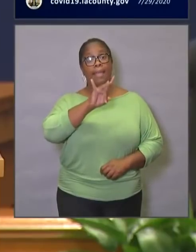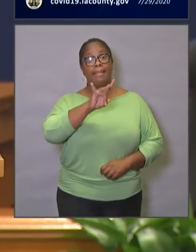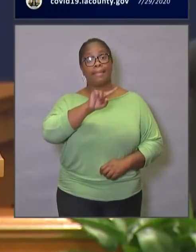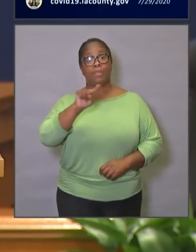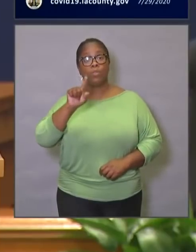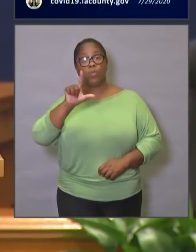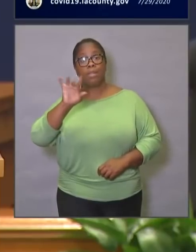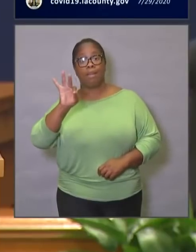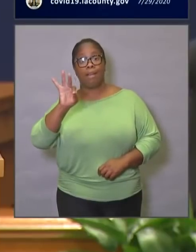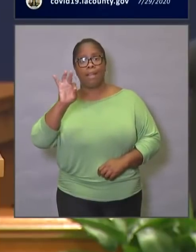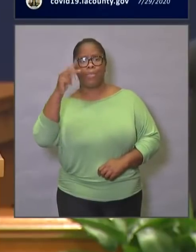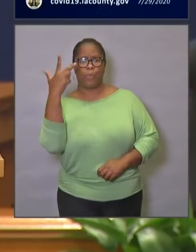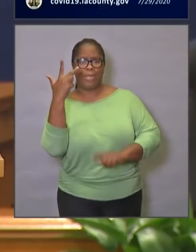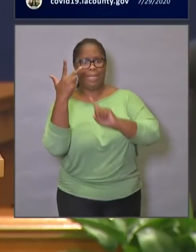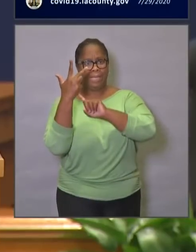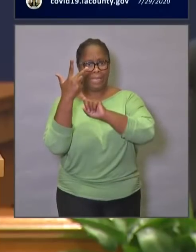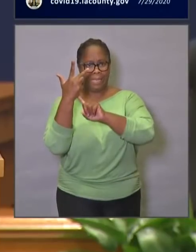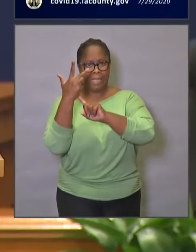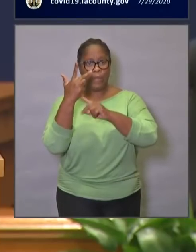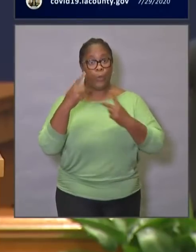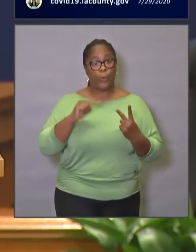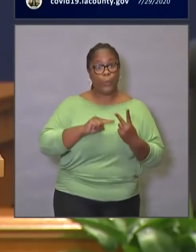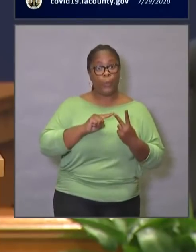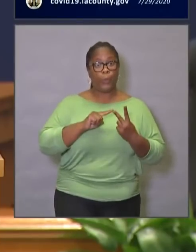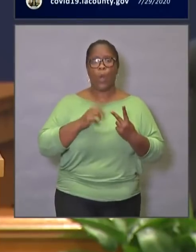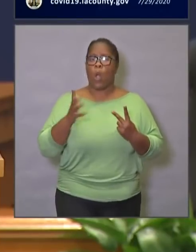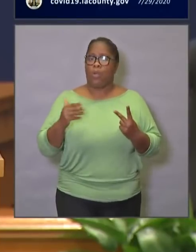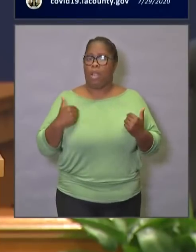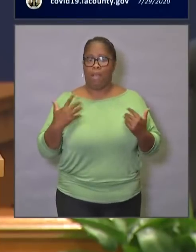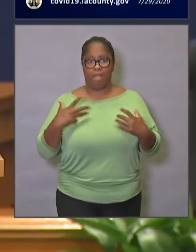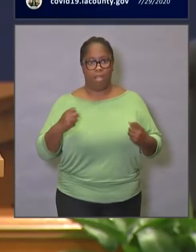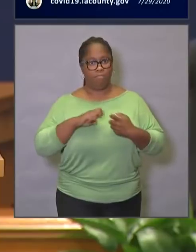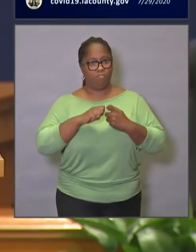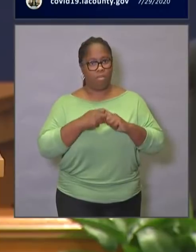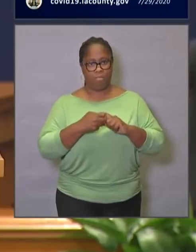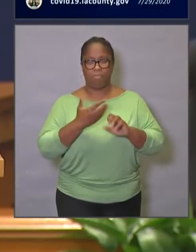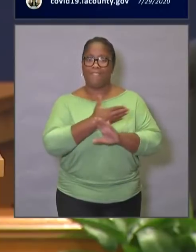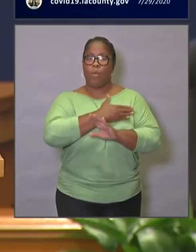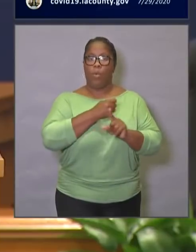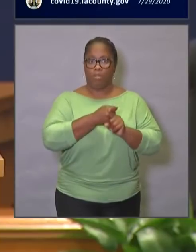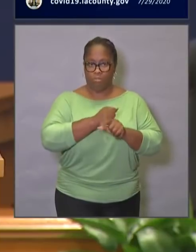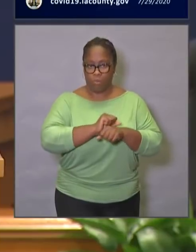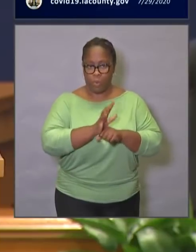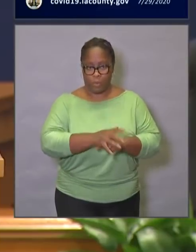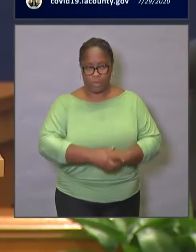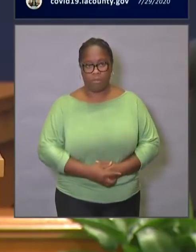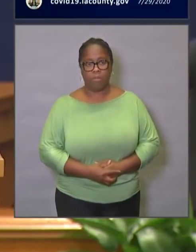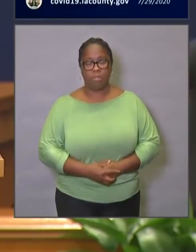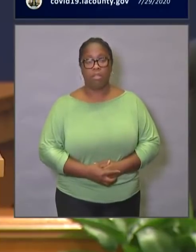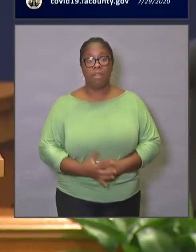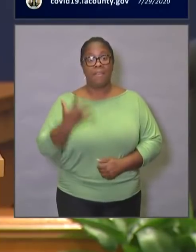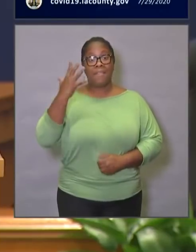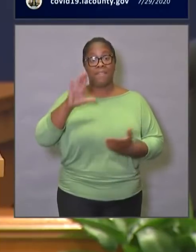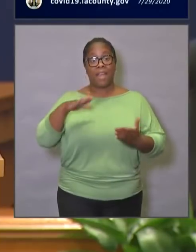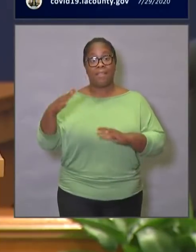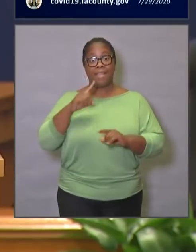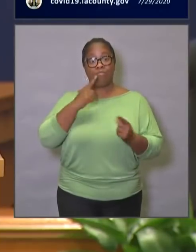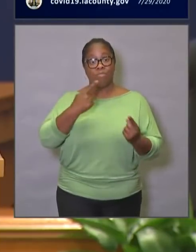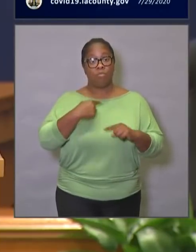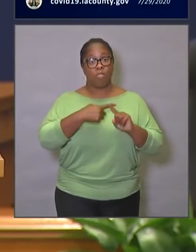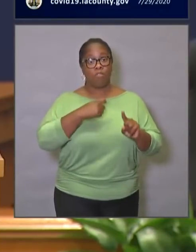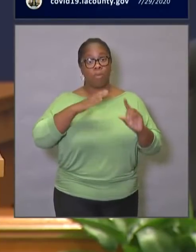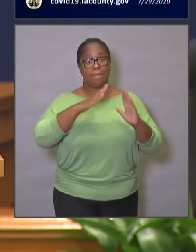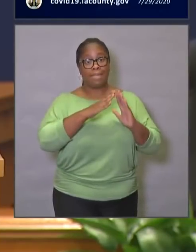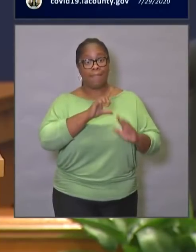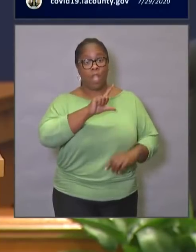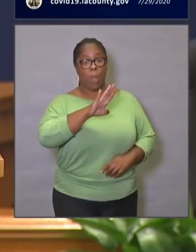and 29, and 2 people in this age group had underlying health conditions. Information on the 5 deaths reported by the City of Long